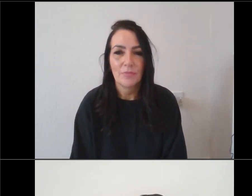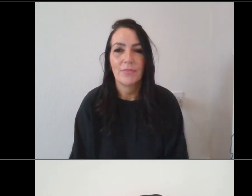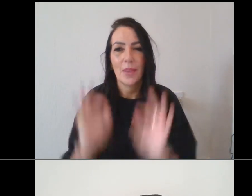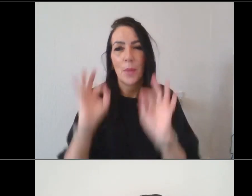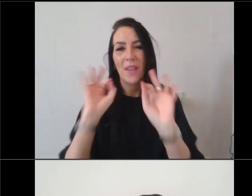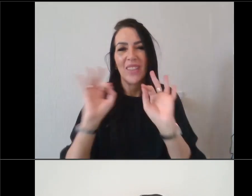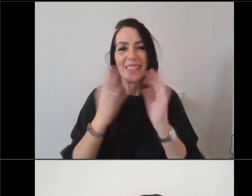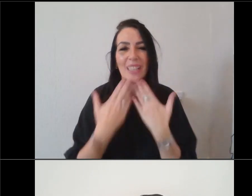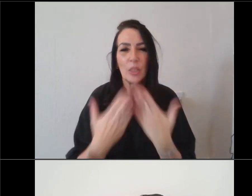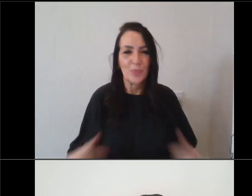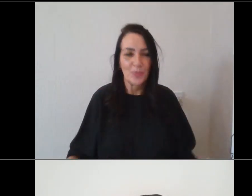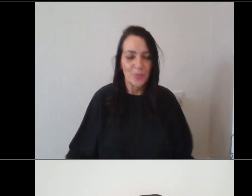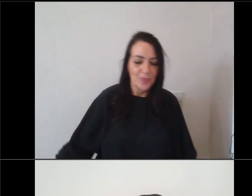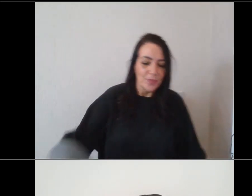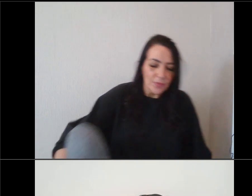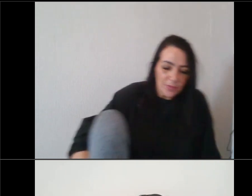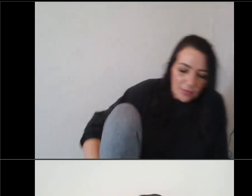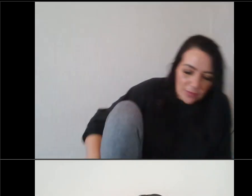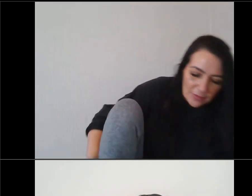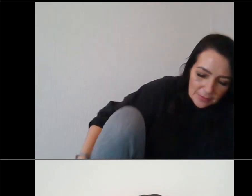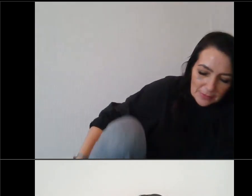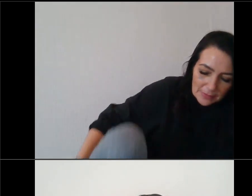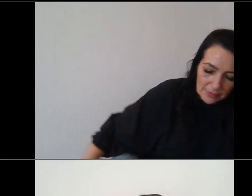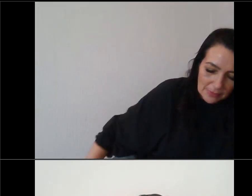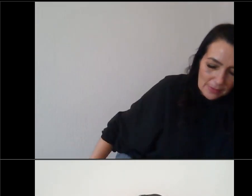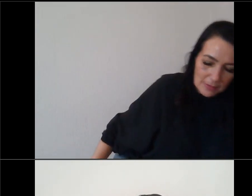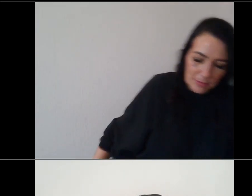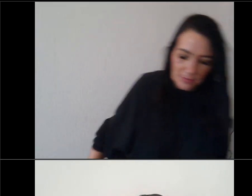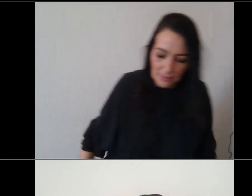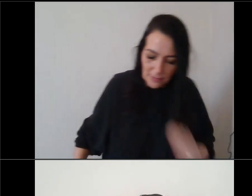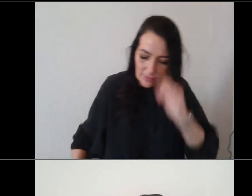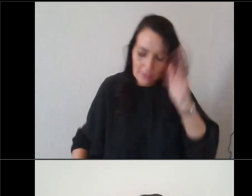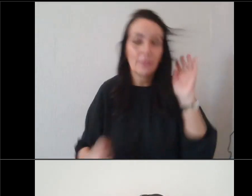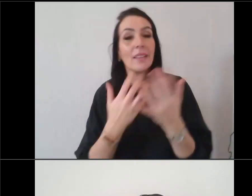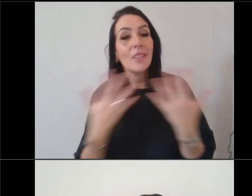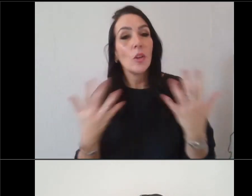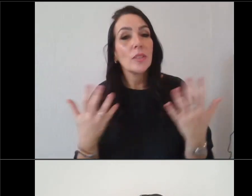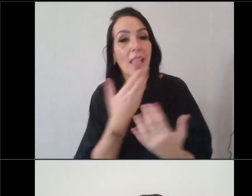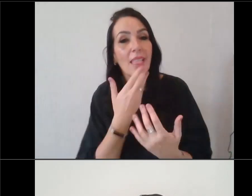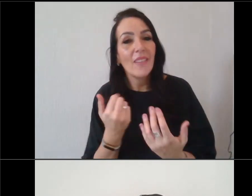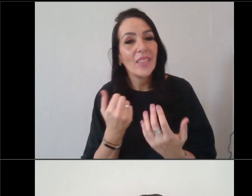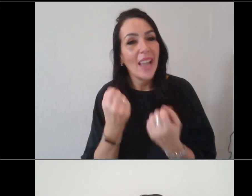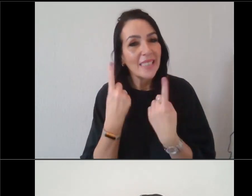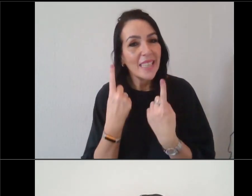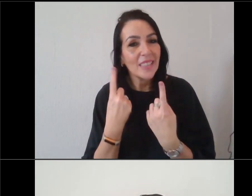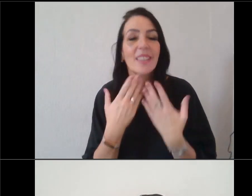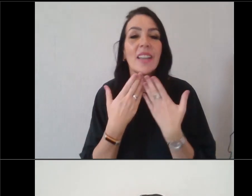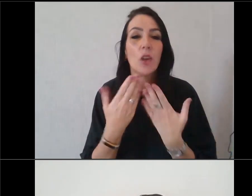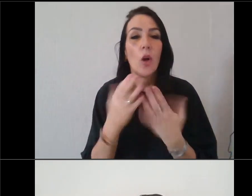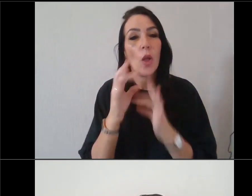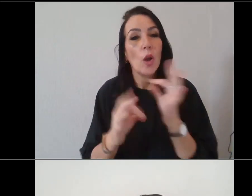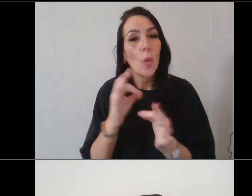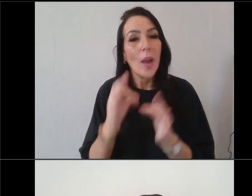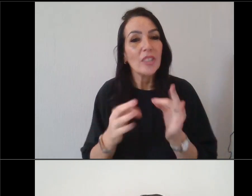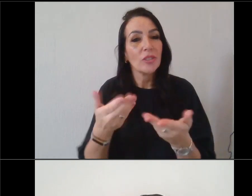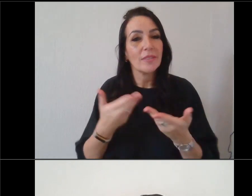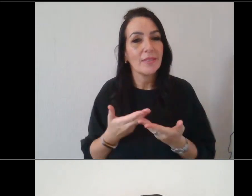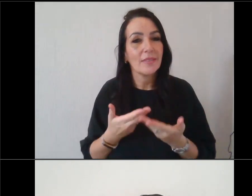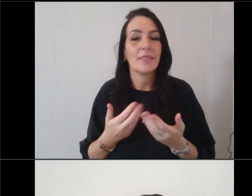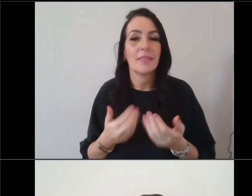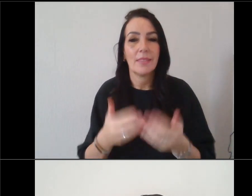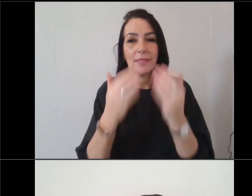Perfect. Thank you. Lots of good ideas there. So that's all of our pre-submitted questions. I'll move on to the